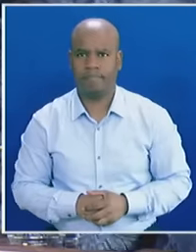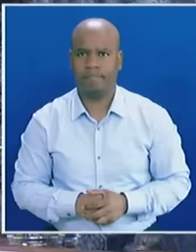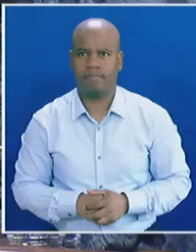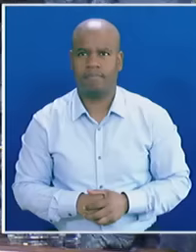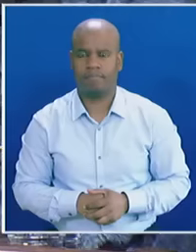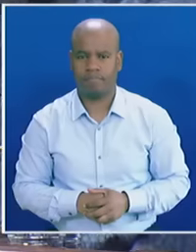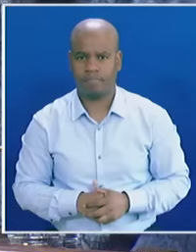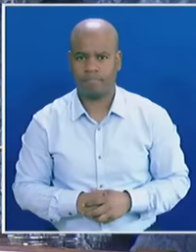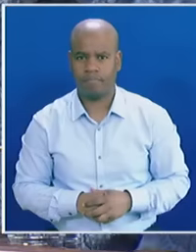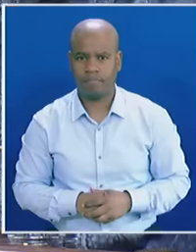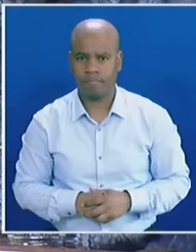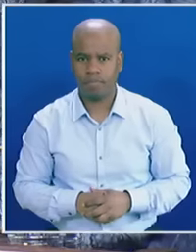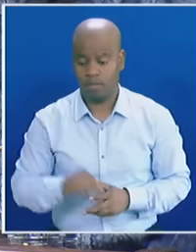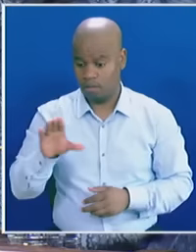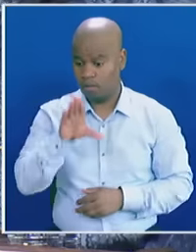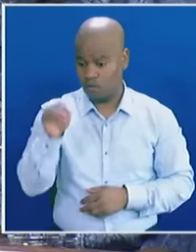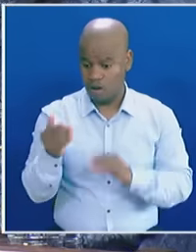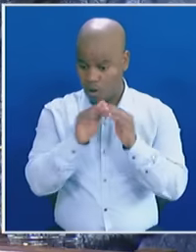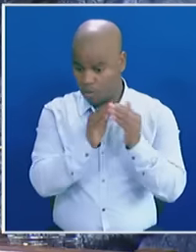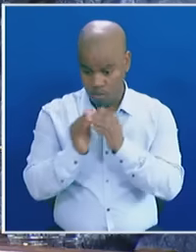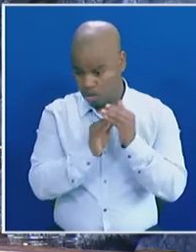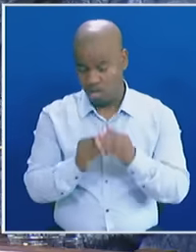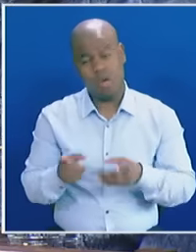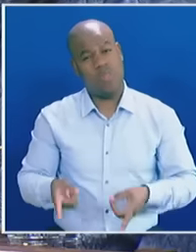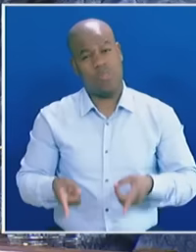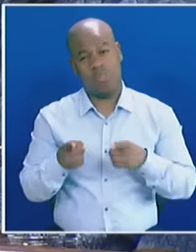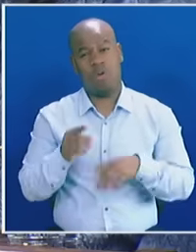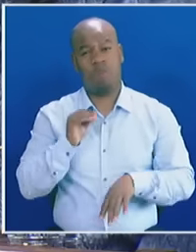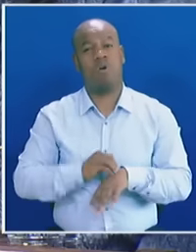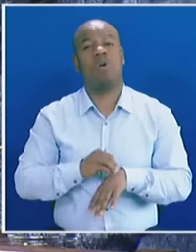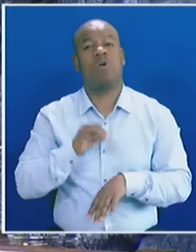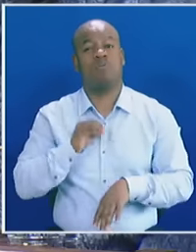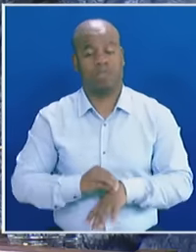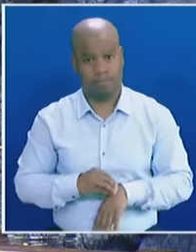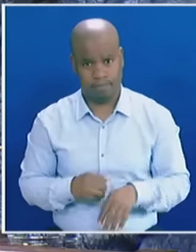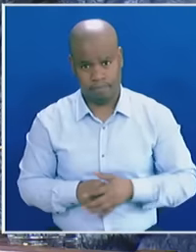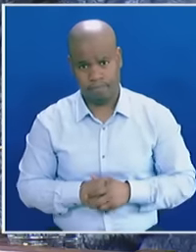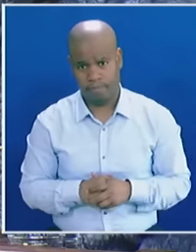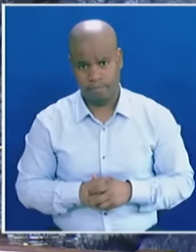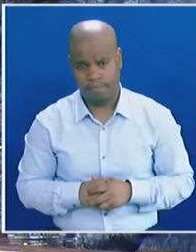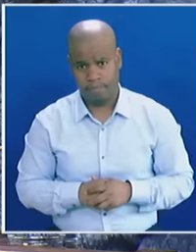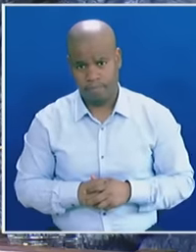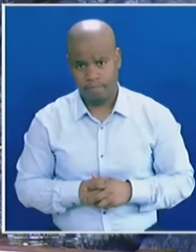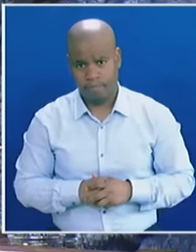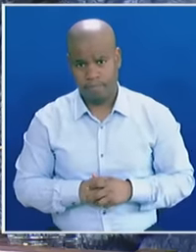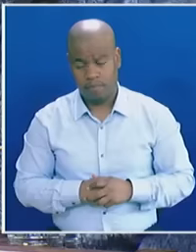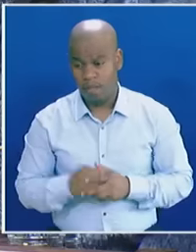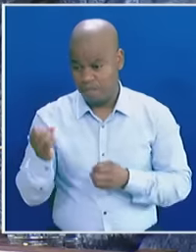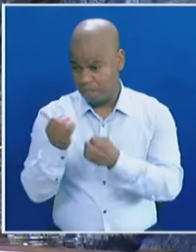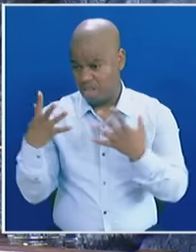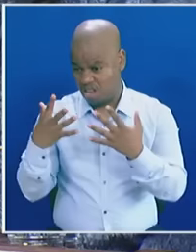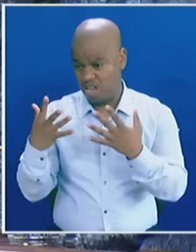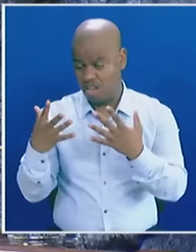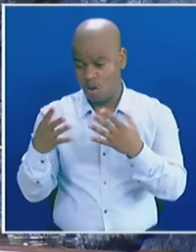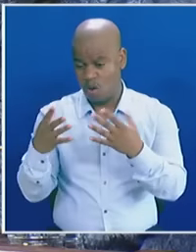lakithi lisenkingeni inkampani zama security, Chairperson. Inkampani zama security eyikhona